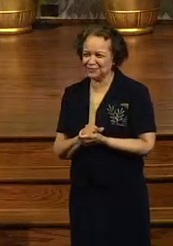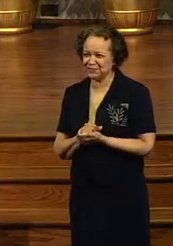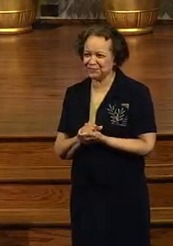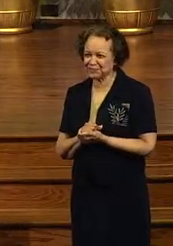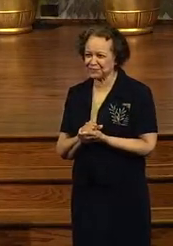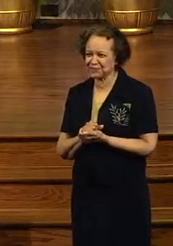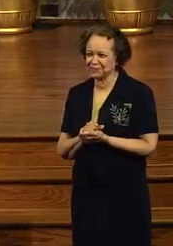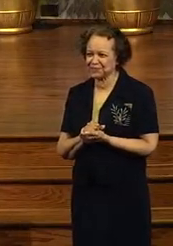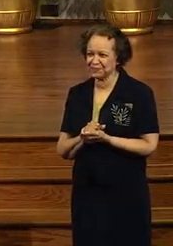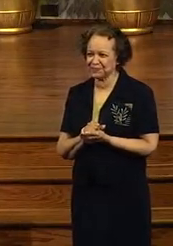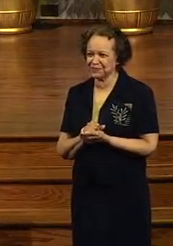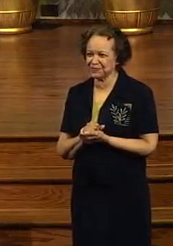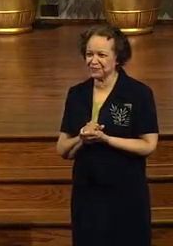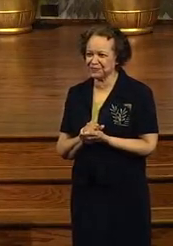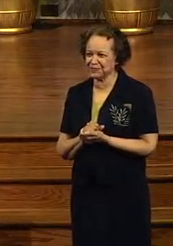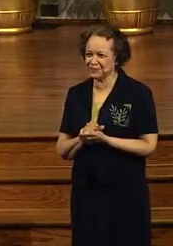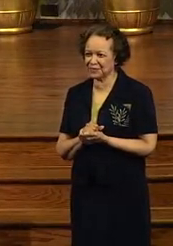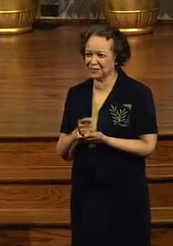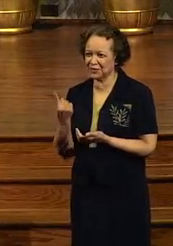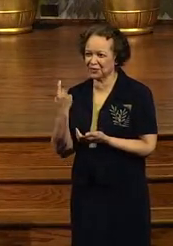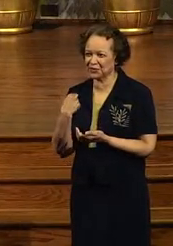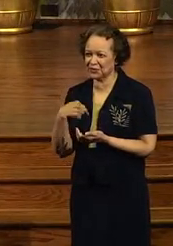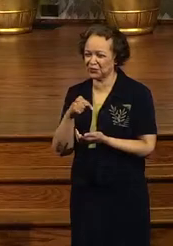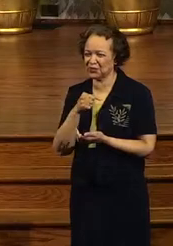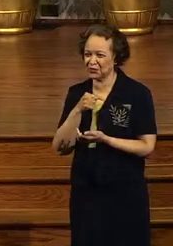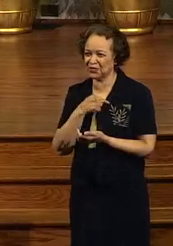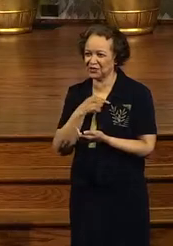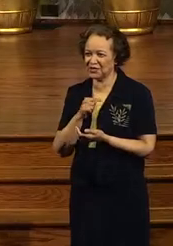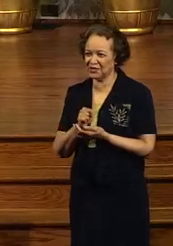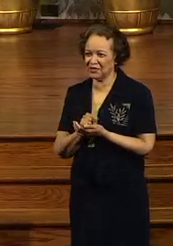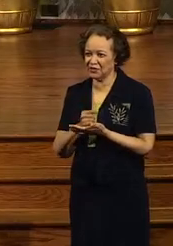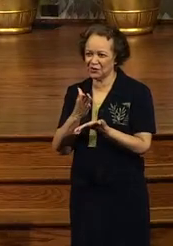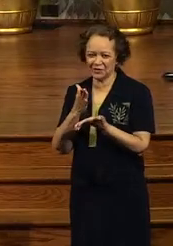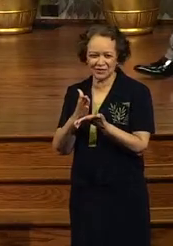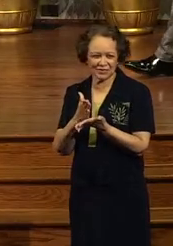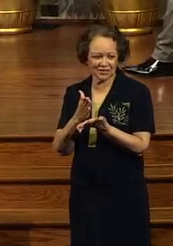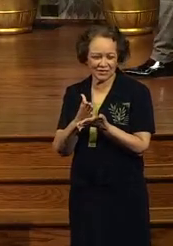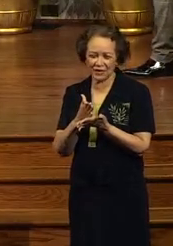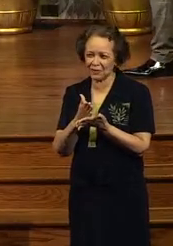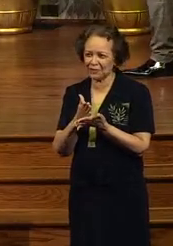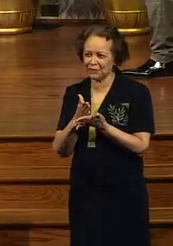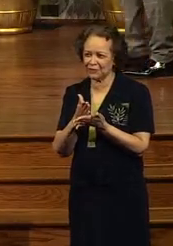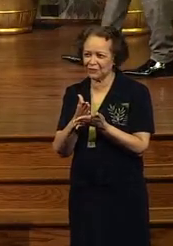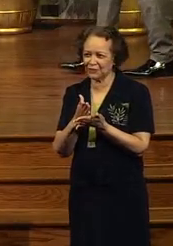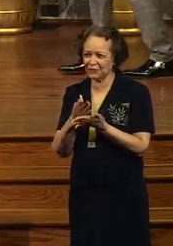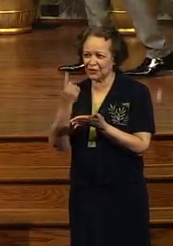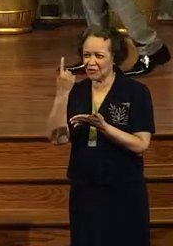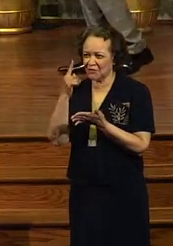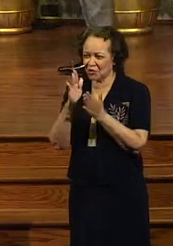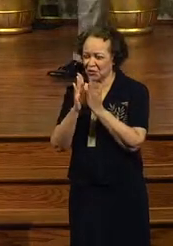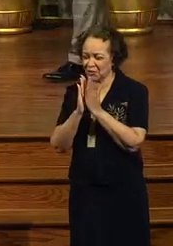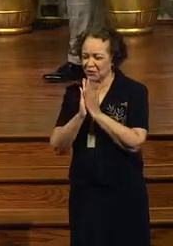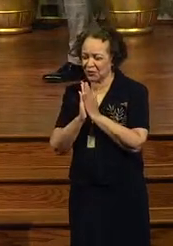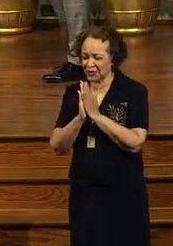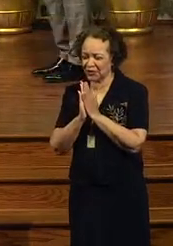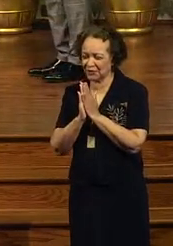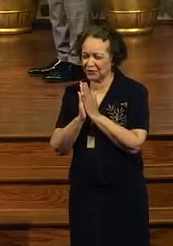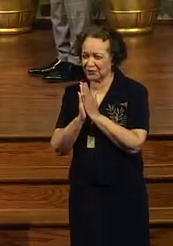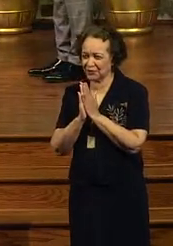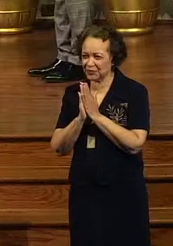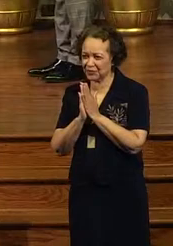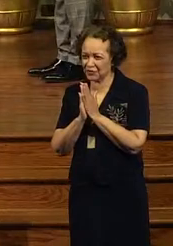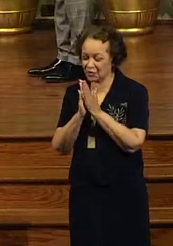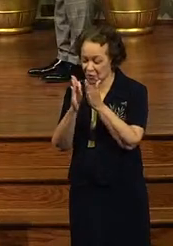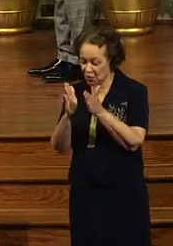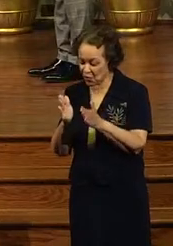Amen. Amen. We're going to pause, and Pastor Saunders, I'm going to ask you to come, and we're going to just offer a prayer for her that God will order her